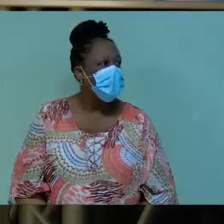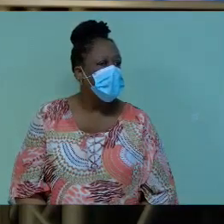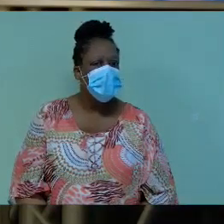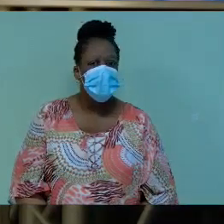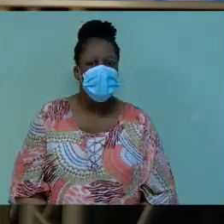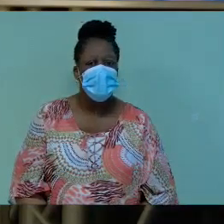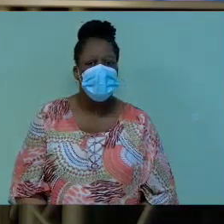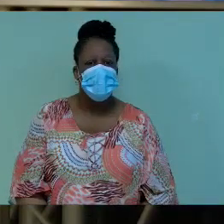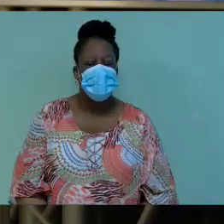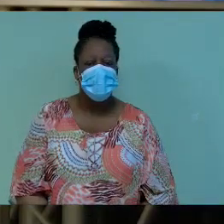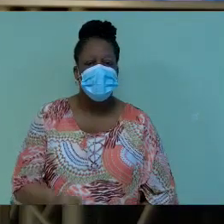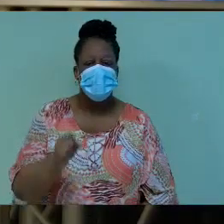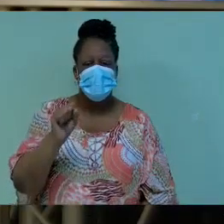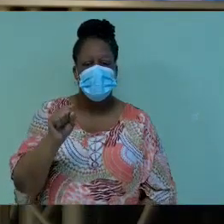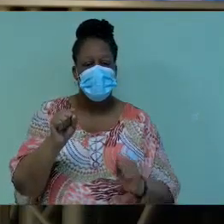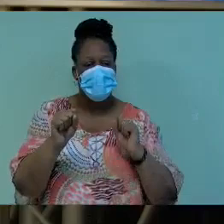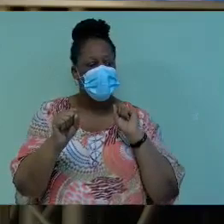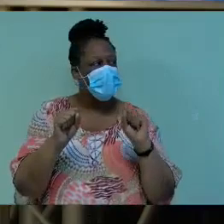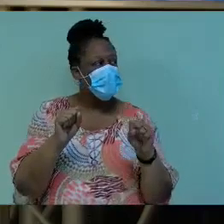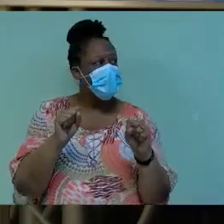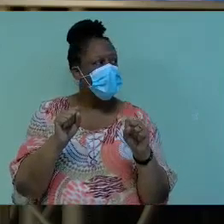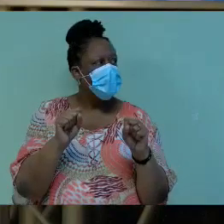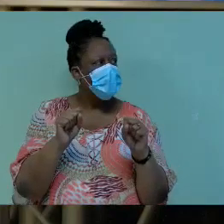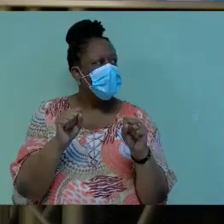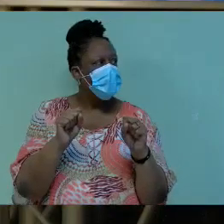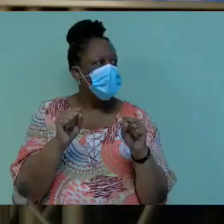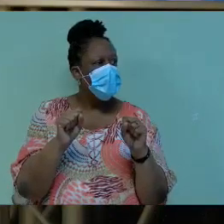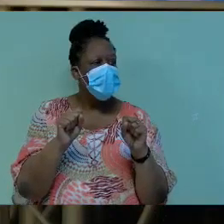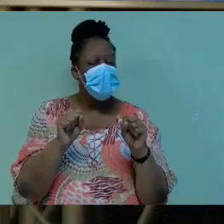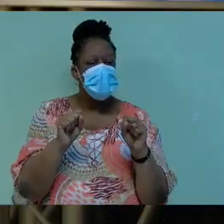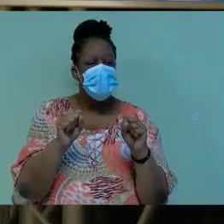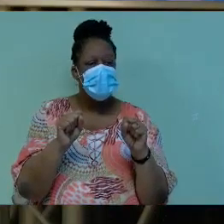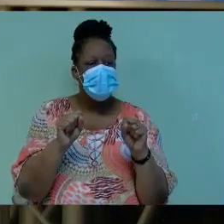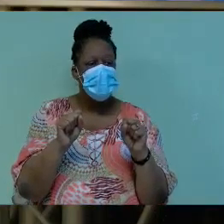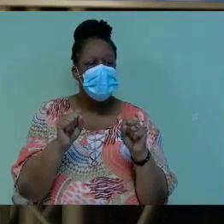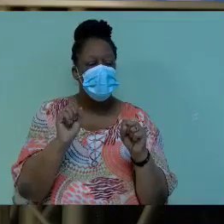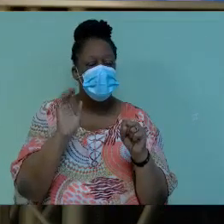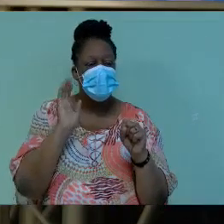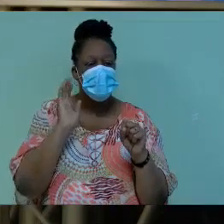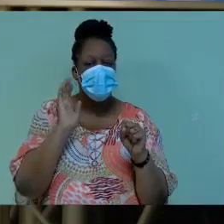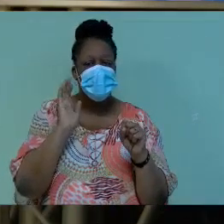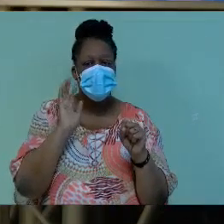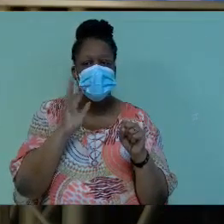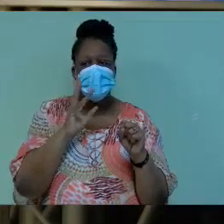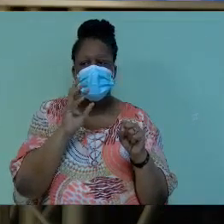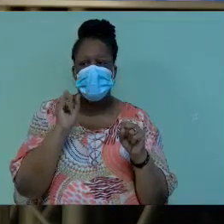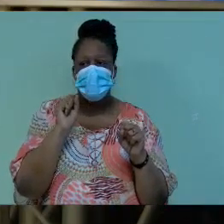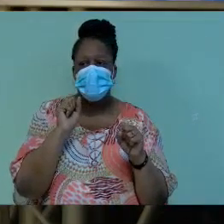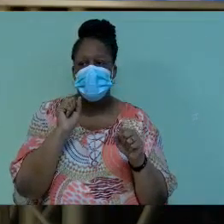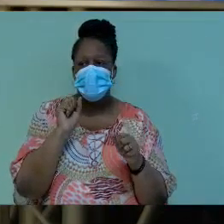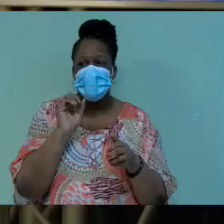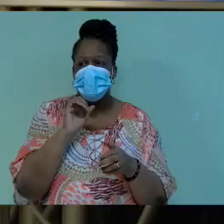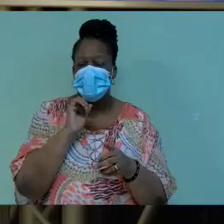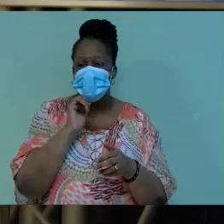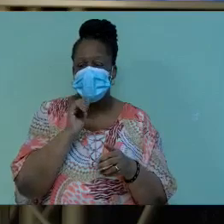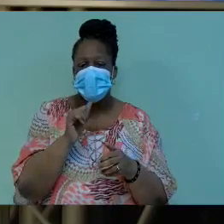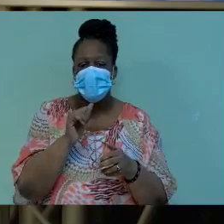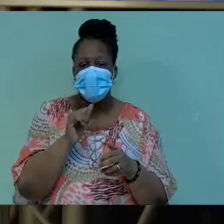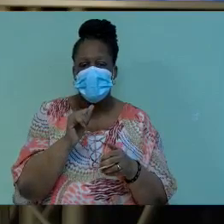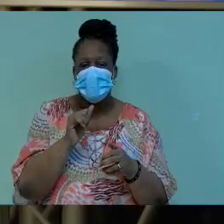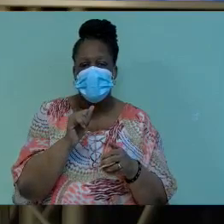assistance in the manner from their funds. Therefore, it is illegal. And a different source